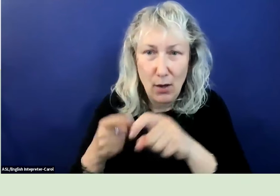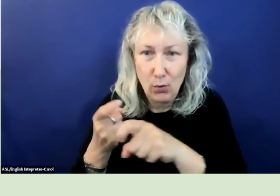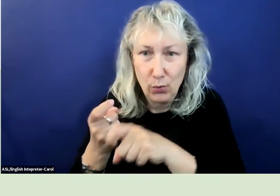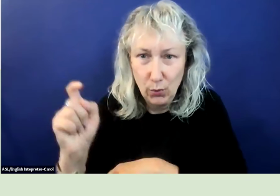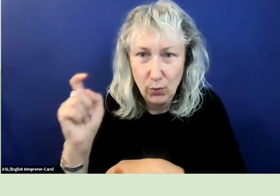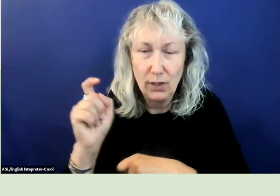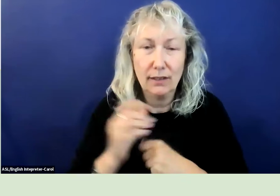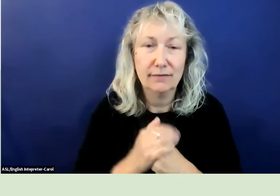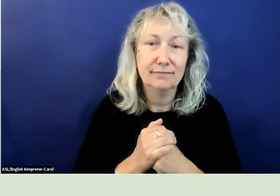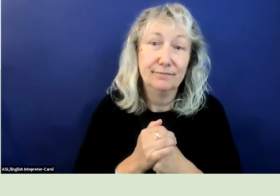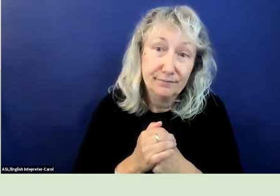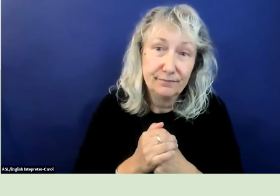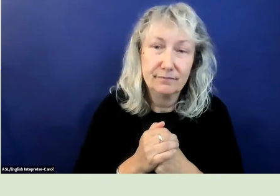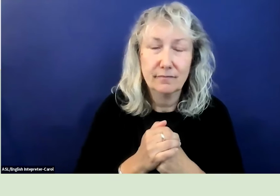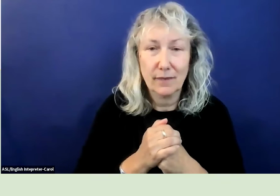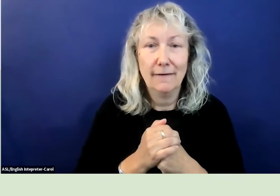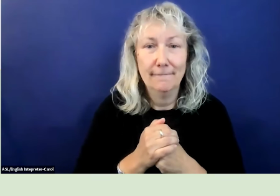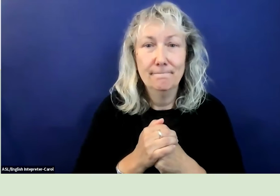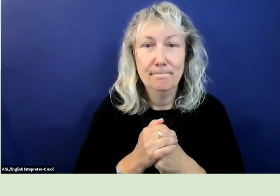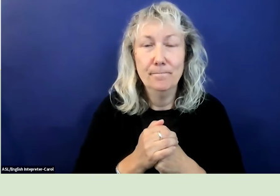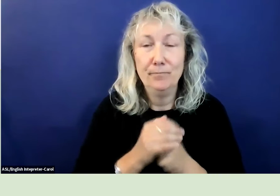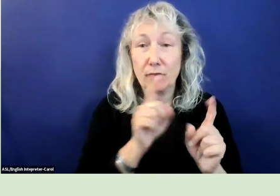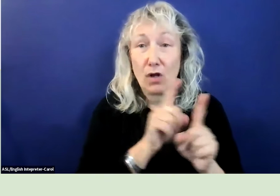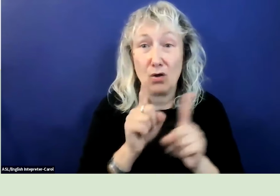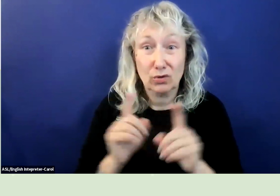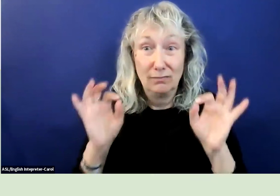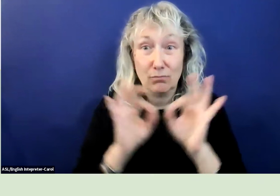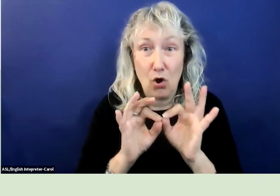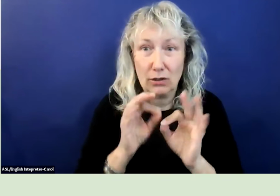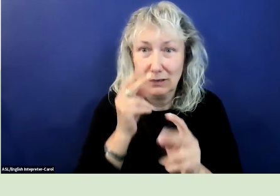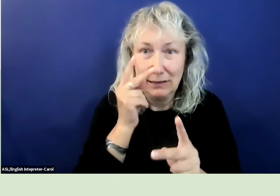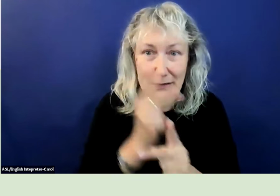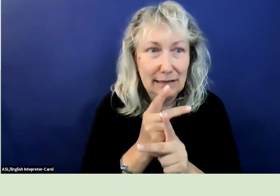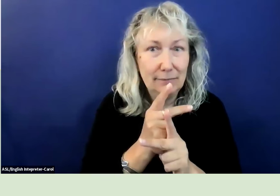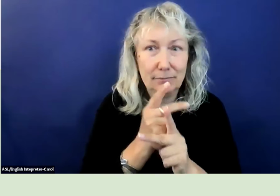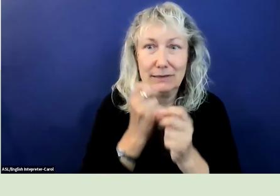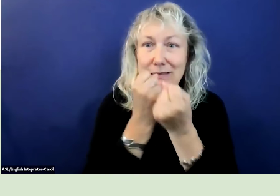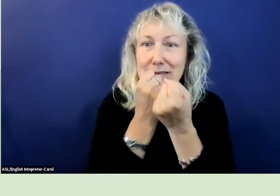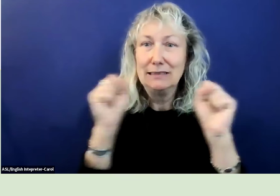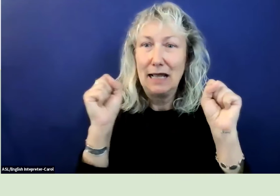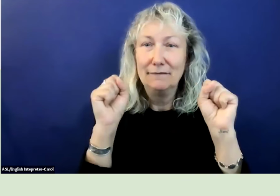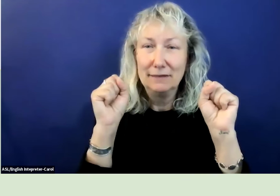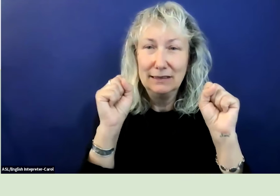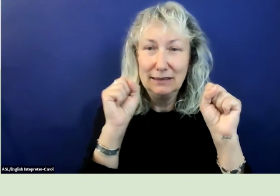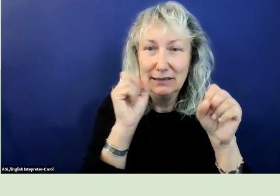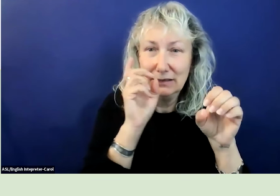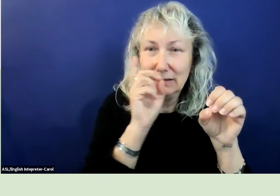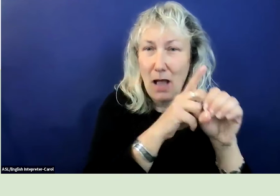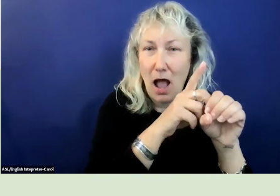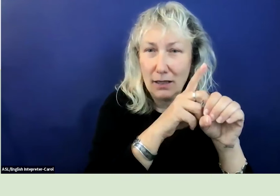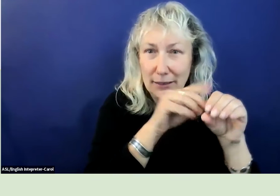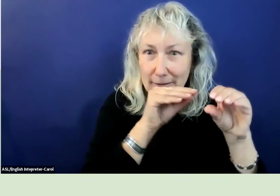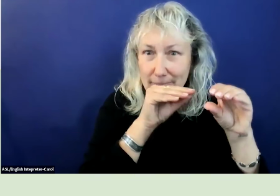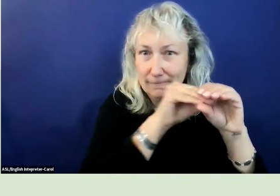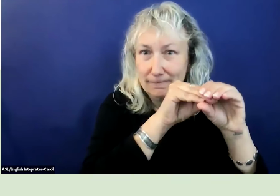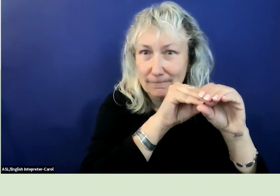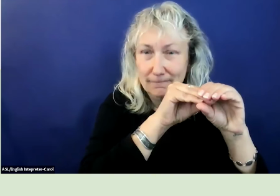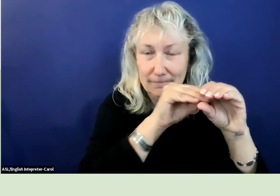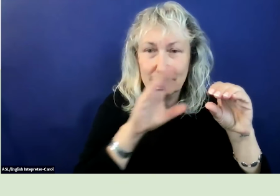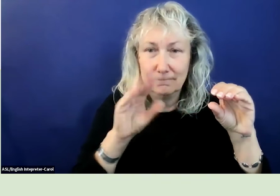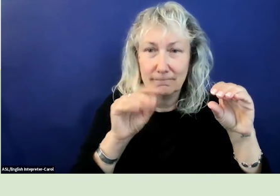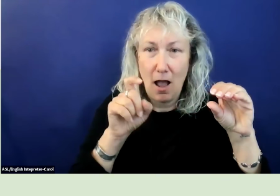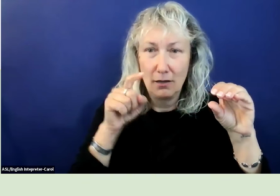the regular documentations and original in our safe deposit box at the bank. We also must include